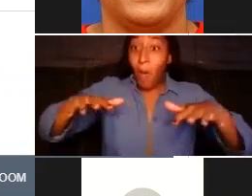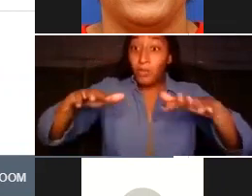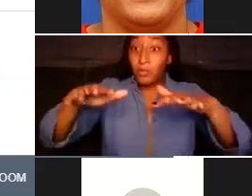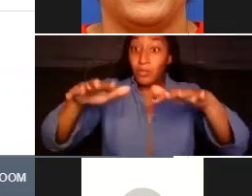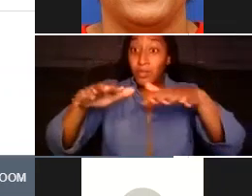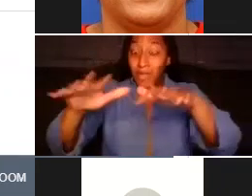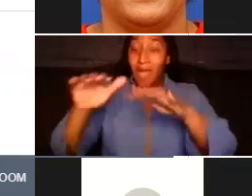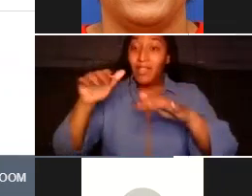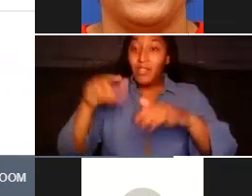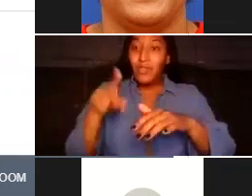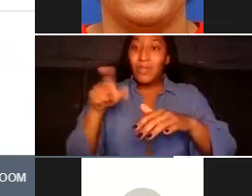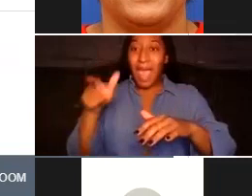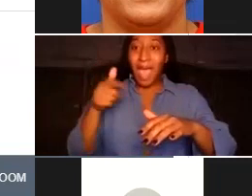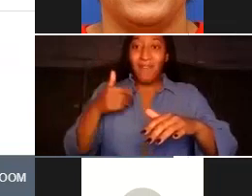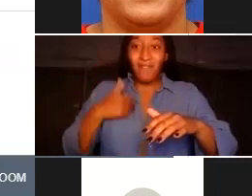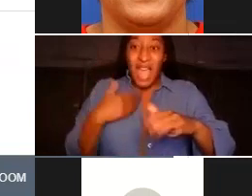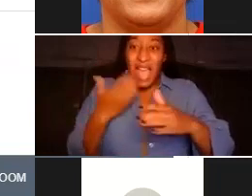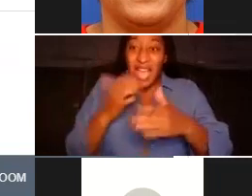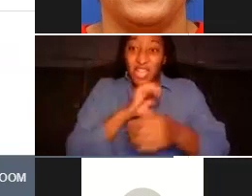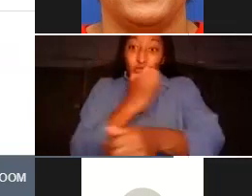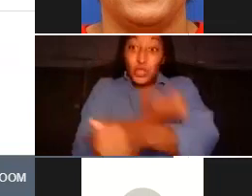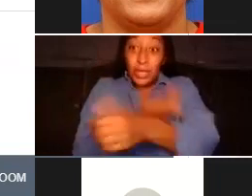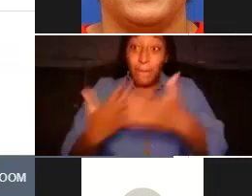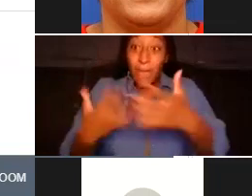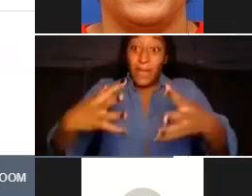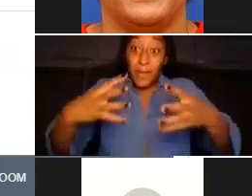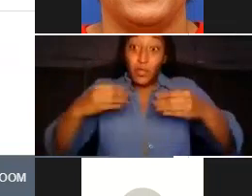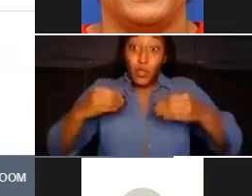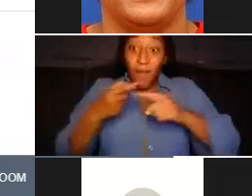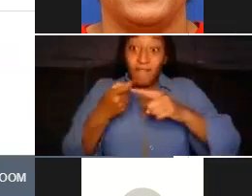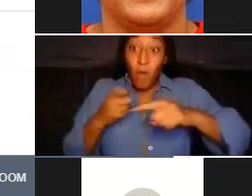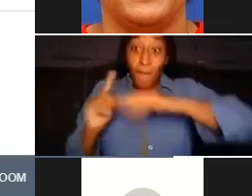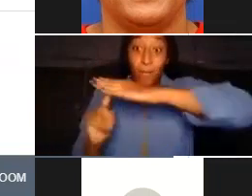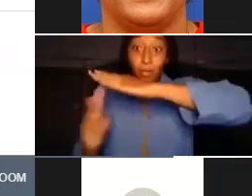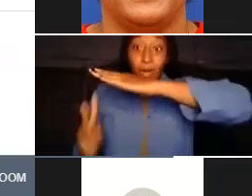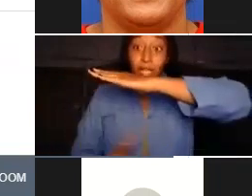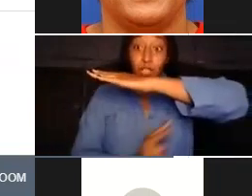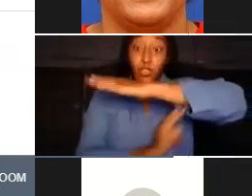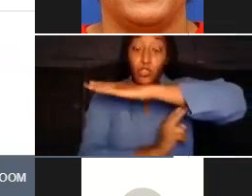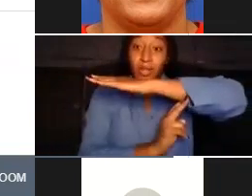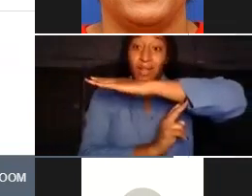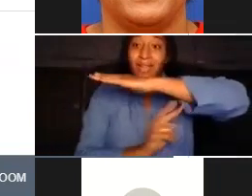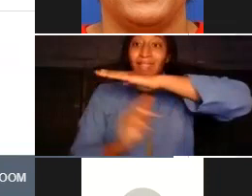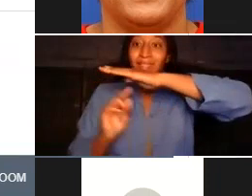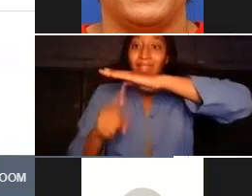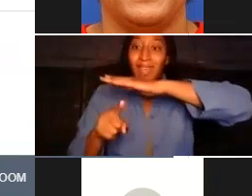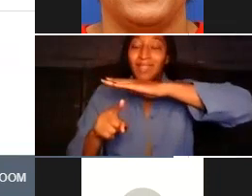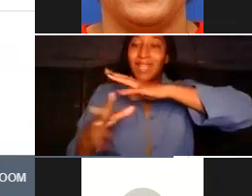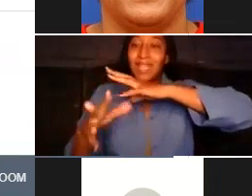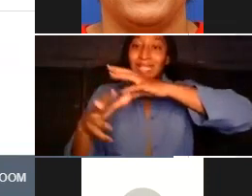bridge starts to oscillate and vibrate at that frequency of the energy that is receiving from the